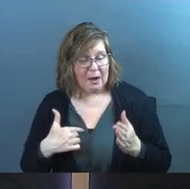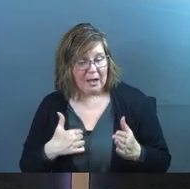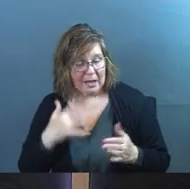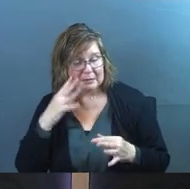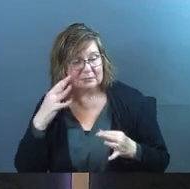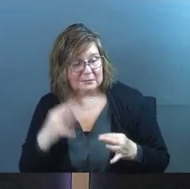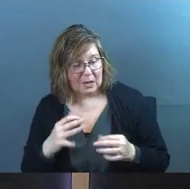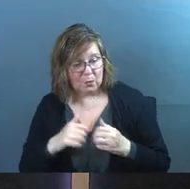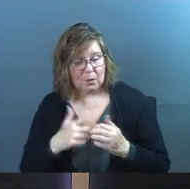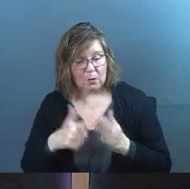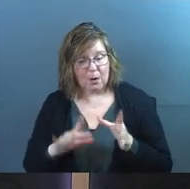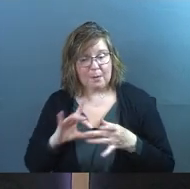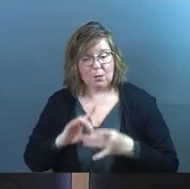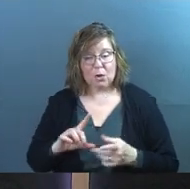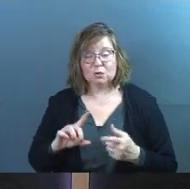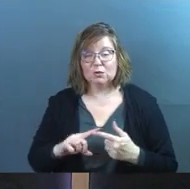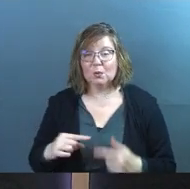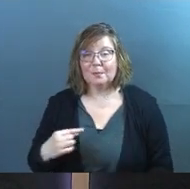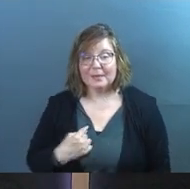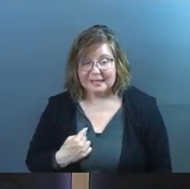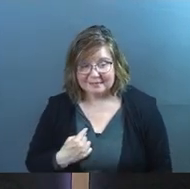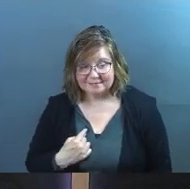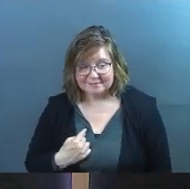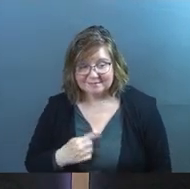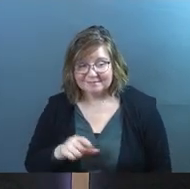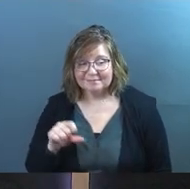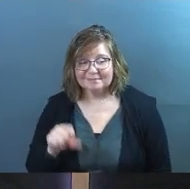I choose with what belongs to me?